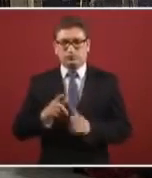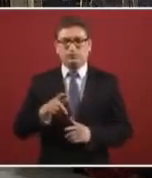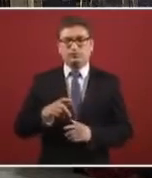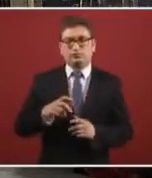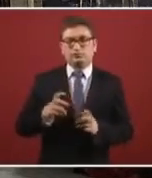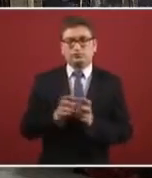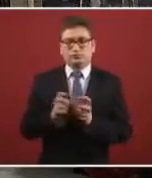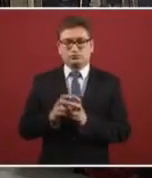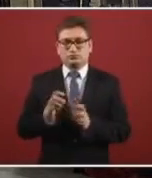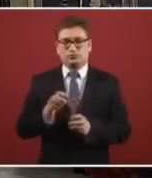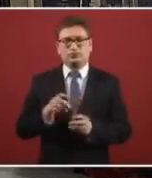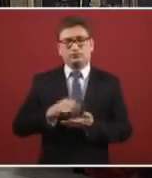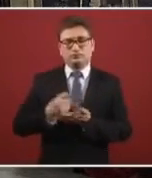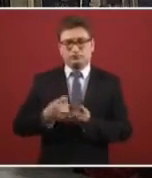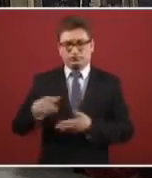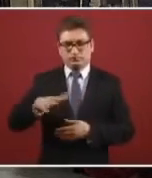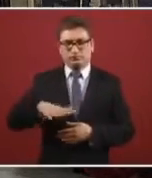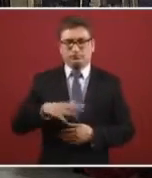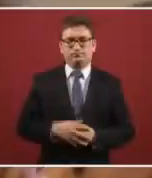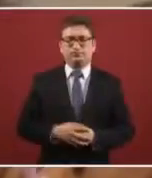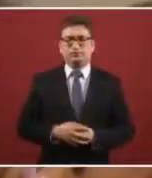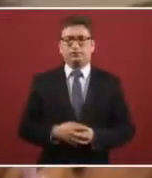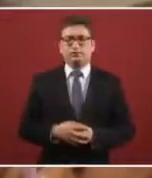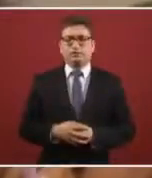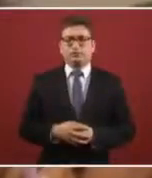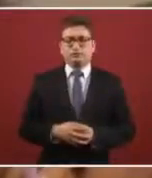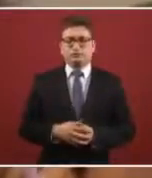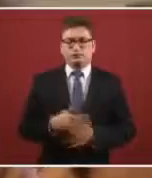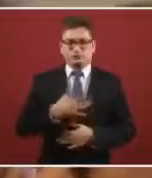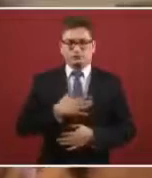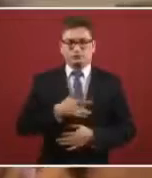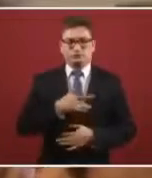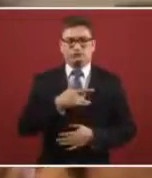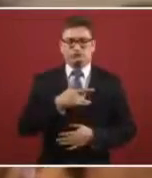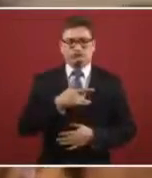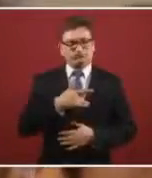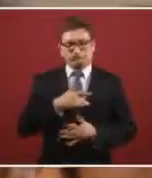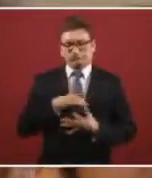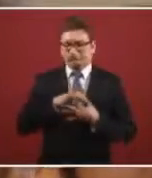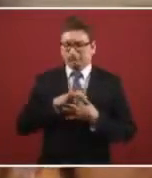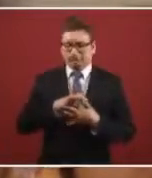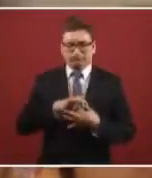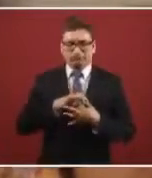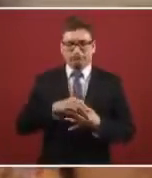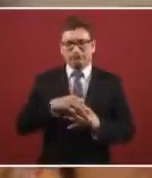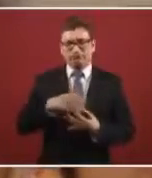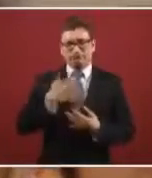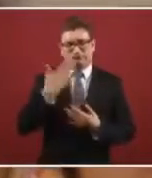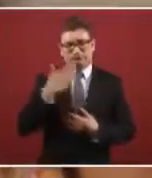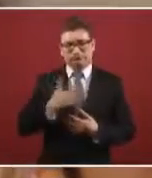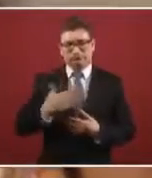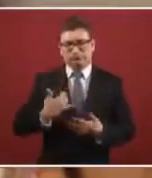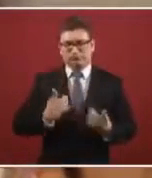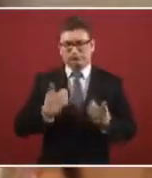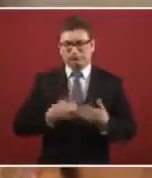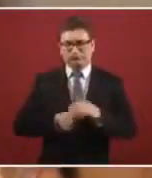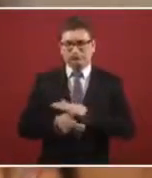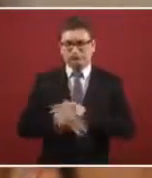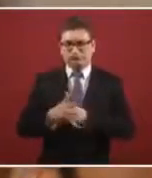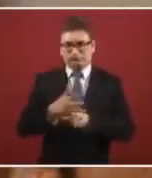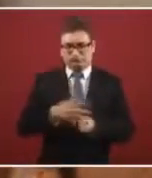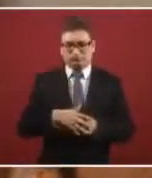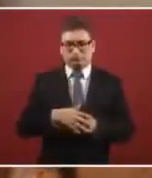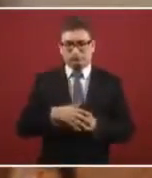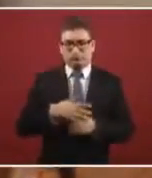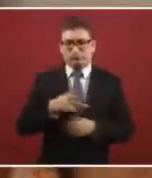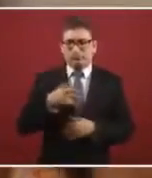El Sol, from Tamaulipas. Pues me siento muy solidario. I feel very have solidarity